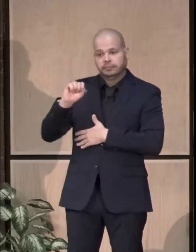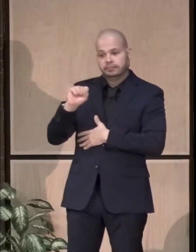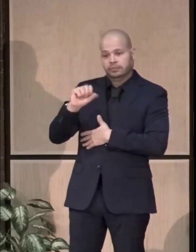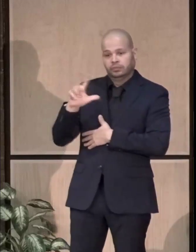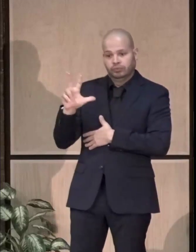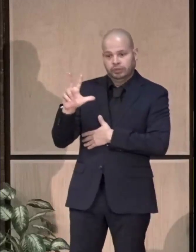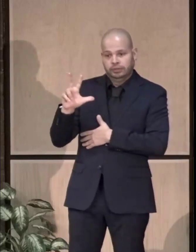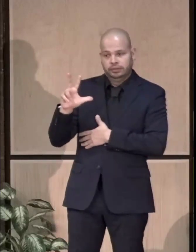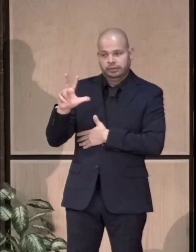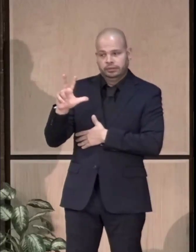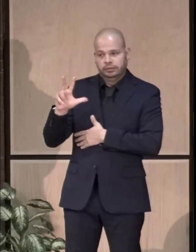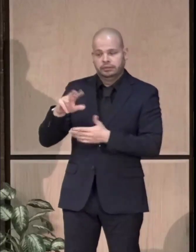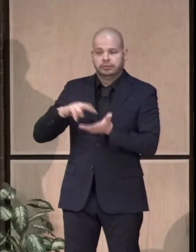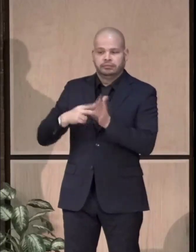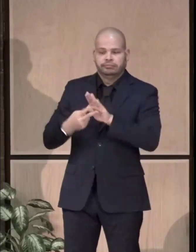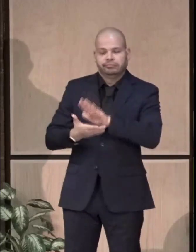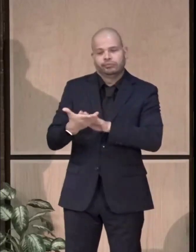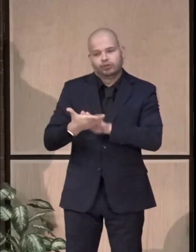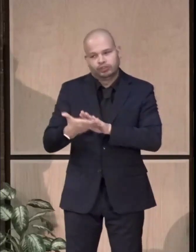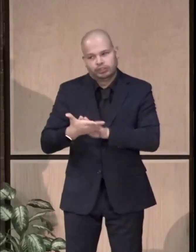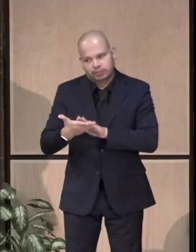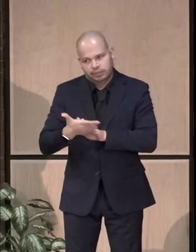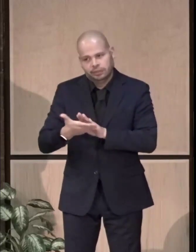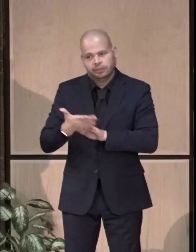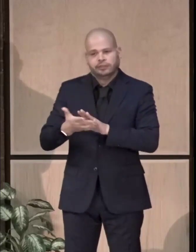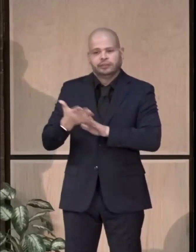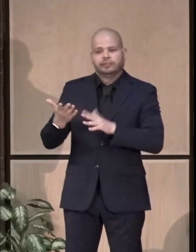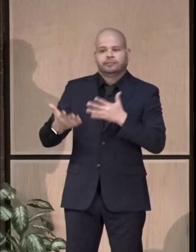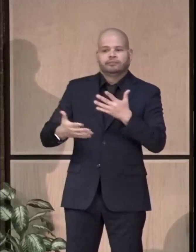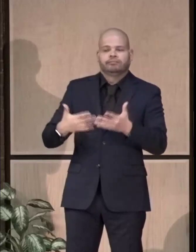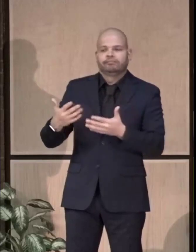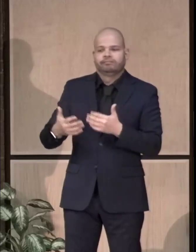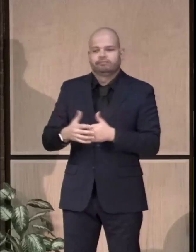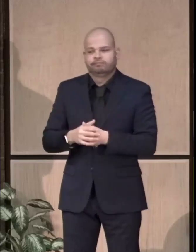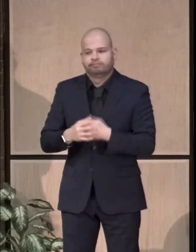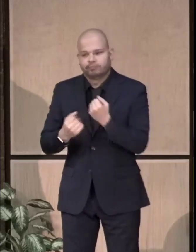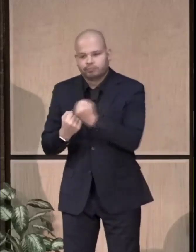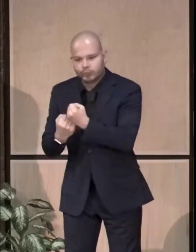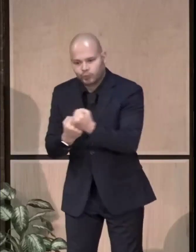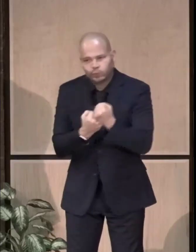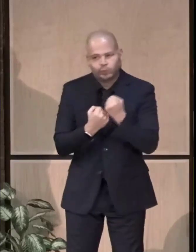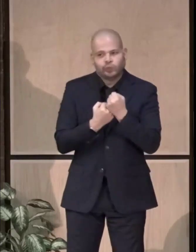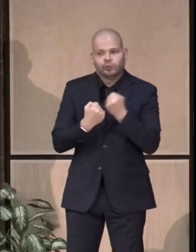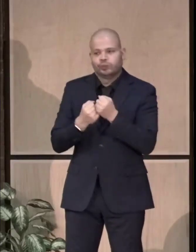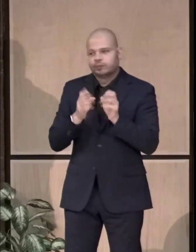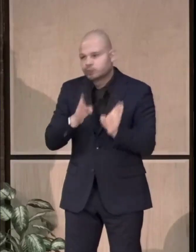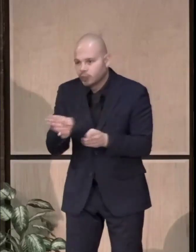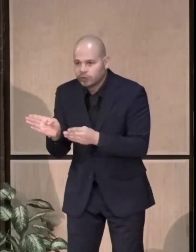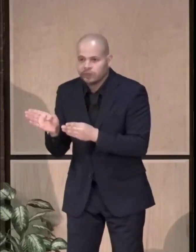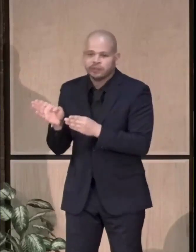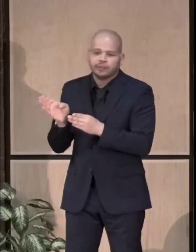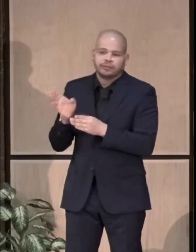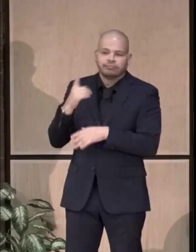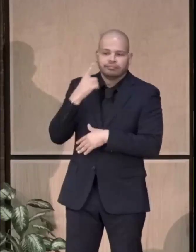S3's operations work on helping and planning the operations for the entire